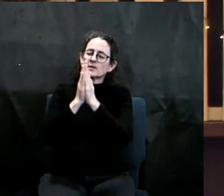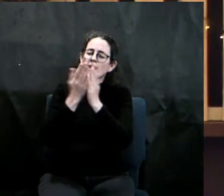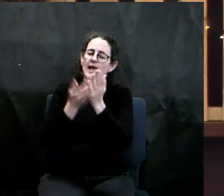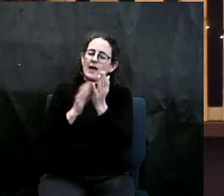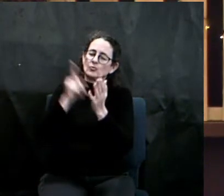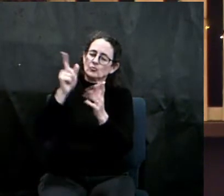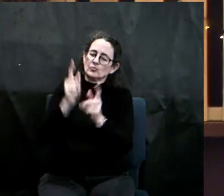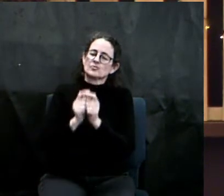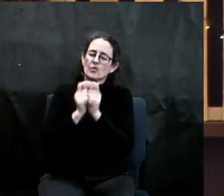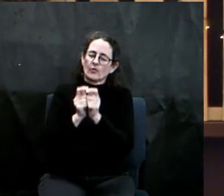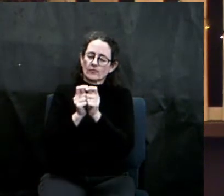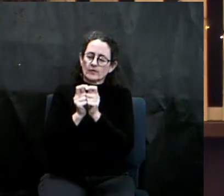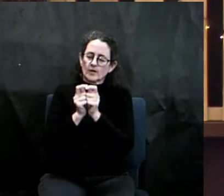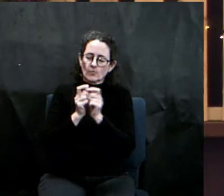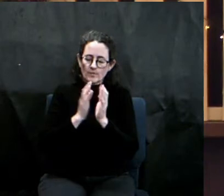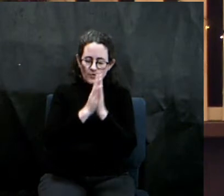name. Amen.